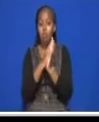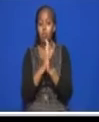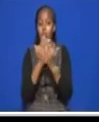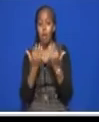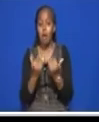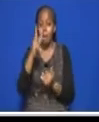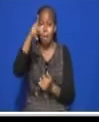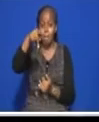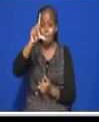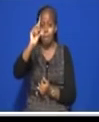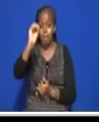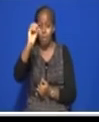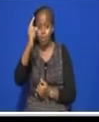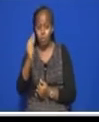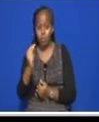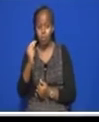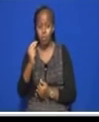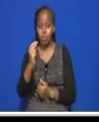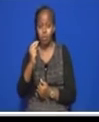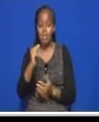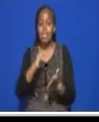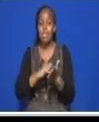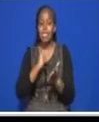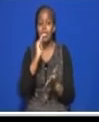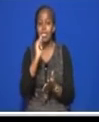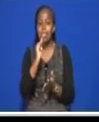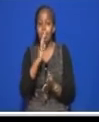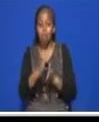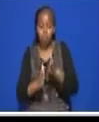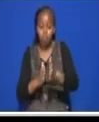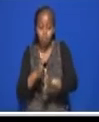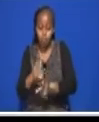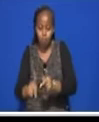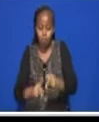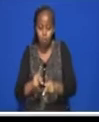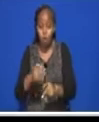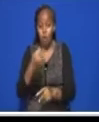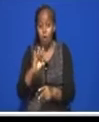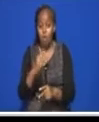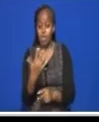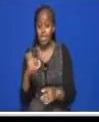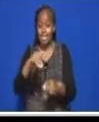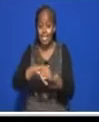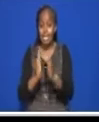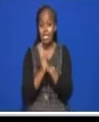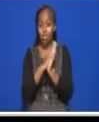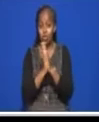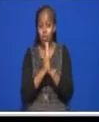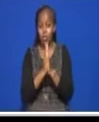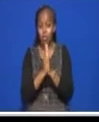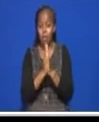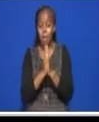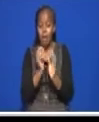plot refers to the flow of events in the story following a